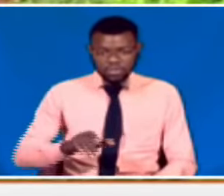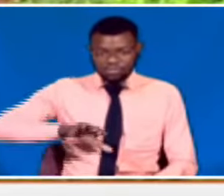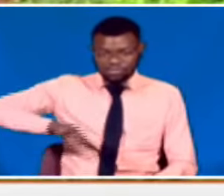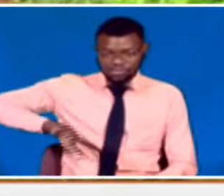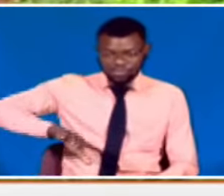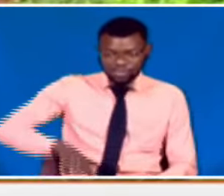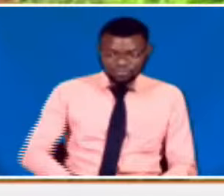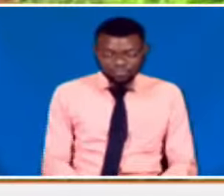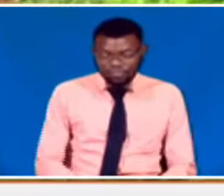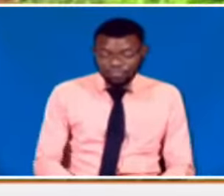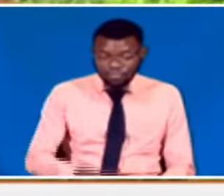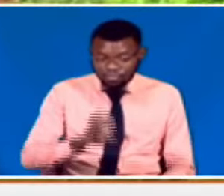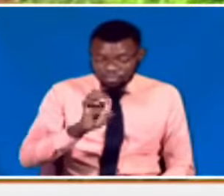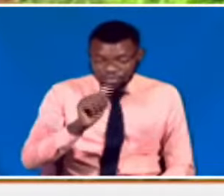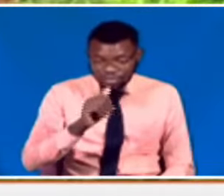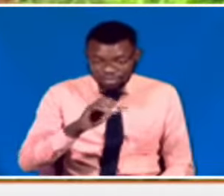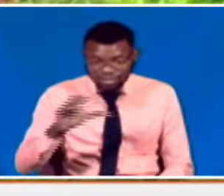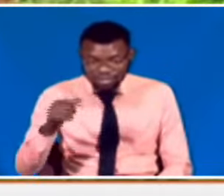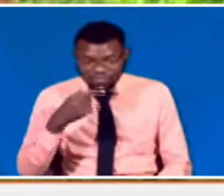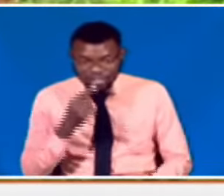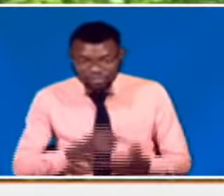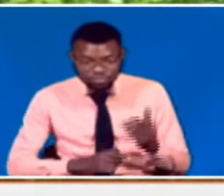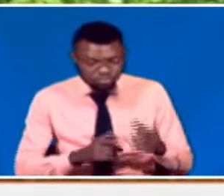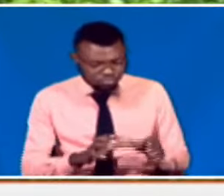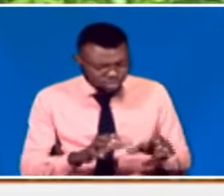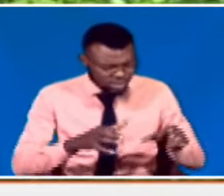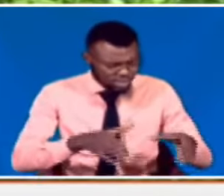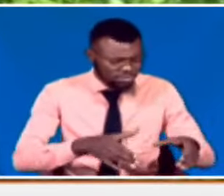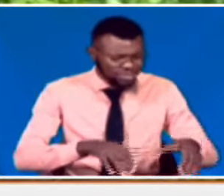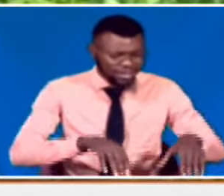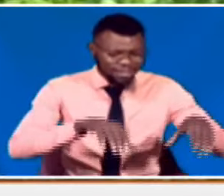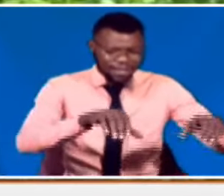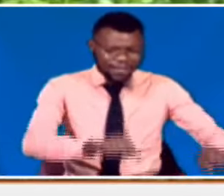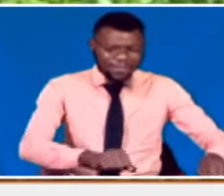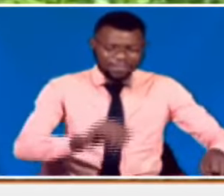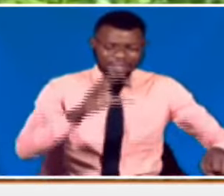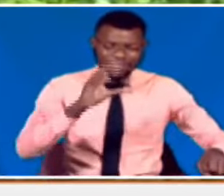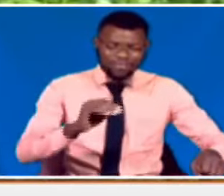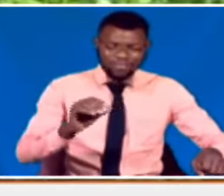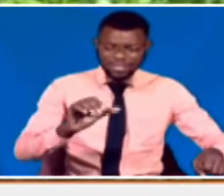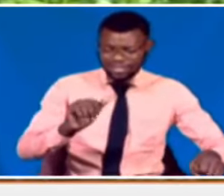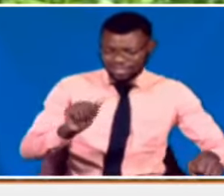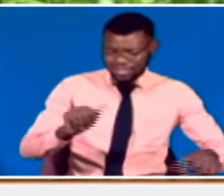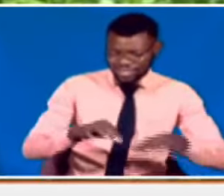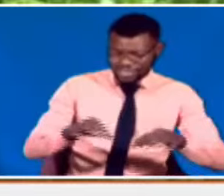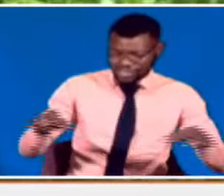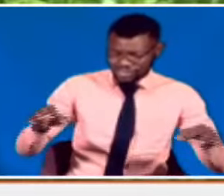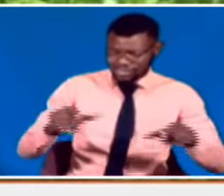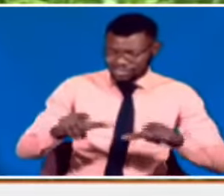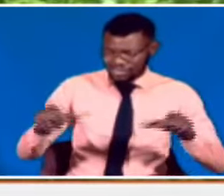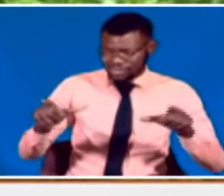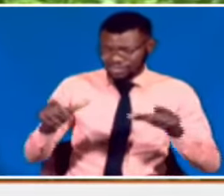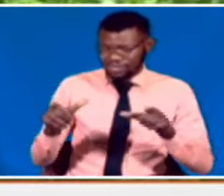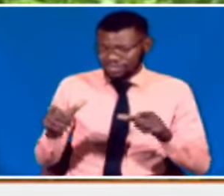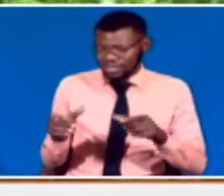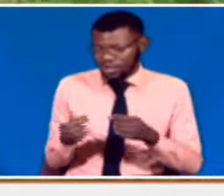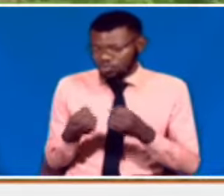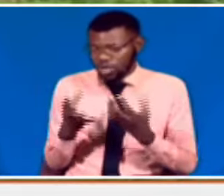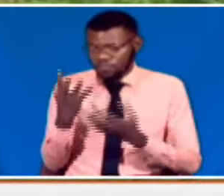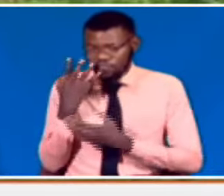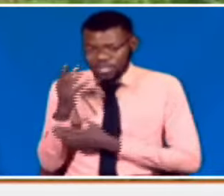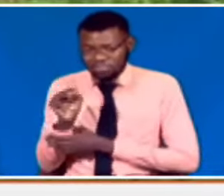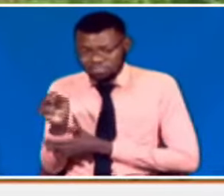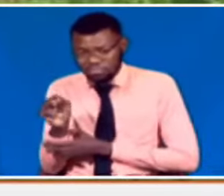anti-corruption watchdog says the company sued for grabbing 50 acres of land valued at 500 million shillings belongs to a former